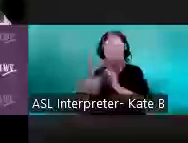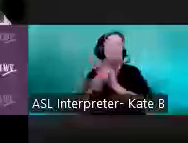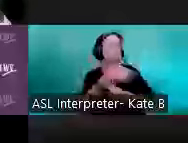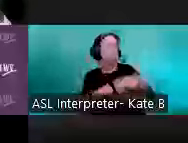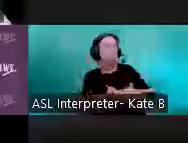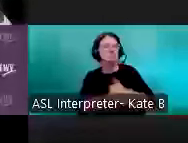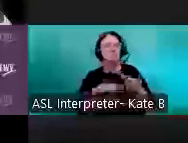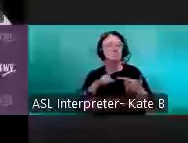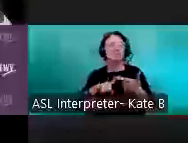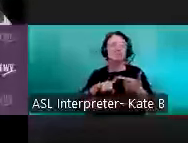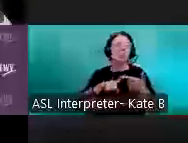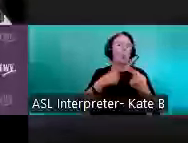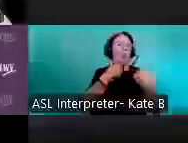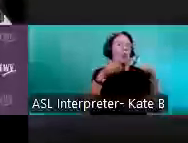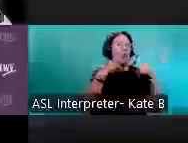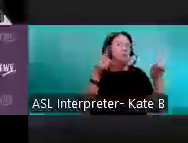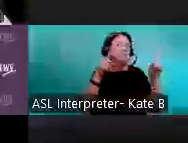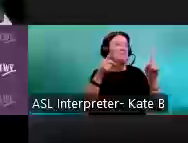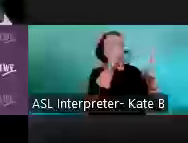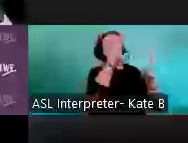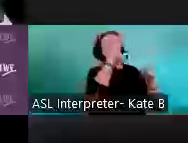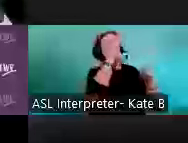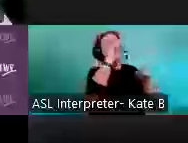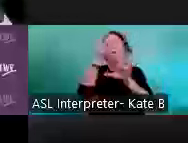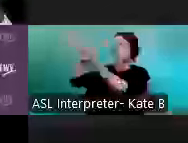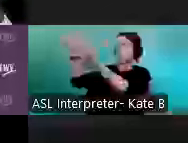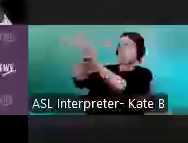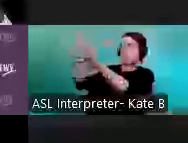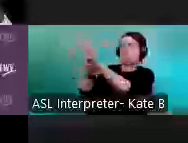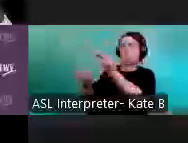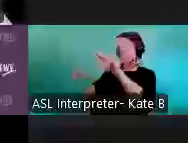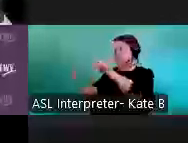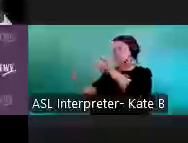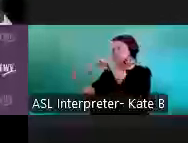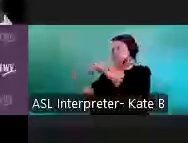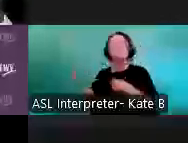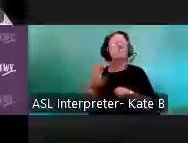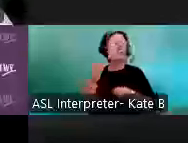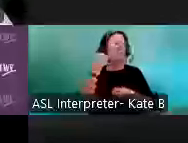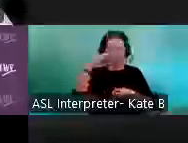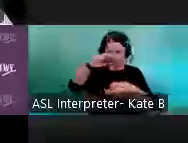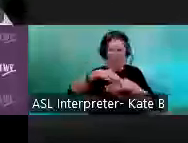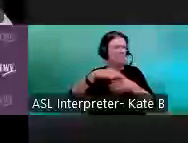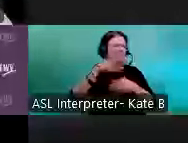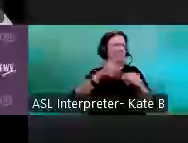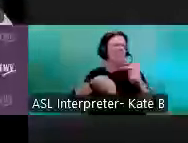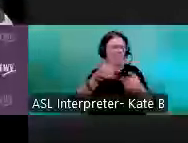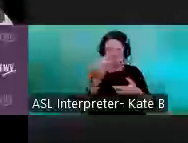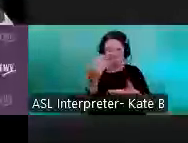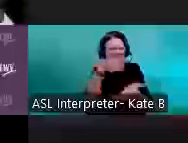an easel for announcements. You can have assistants marking your ballot. This is the one we hear the